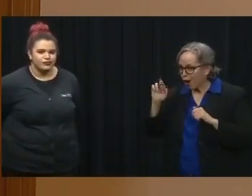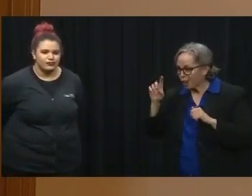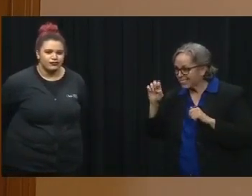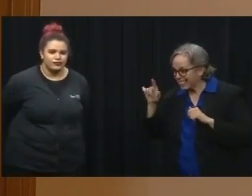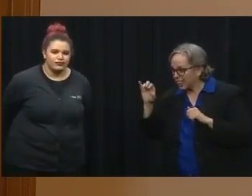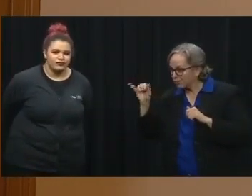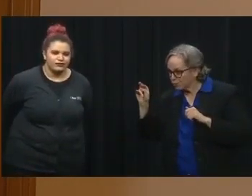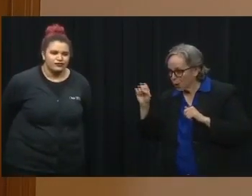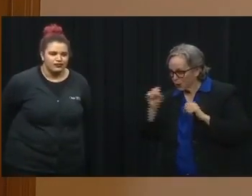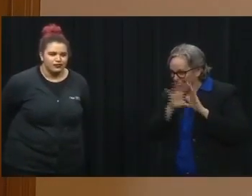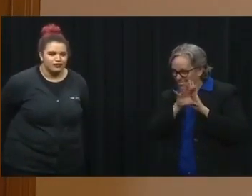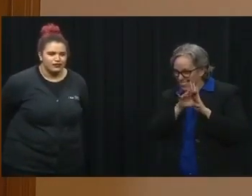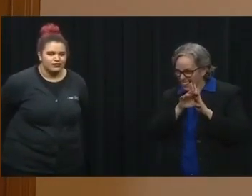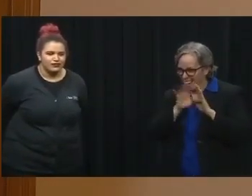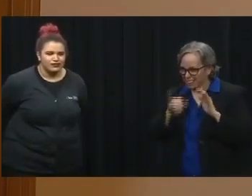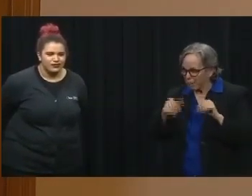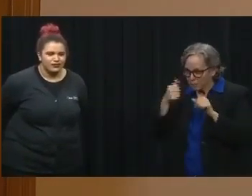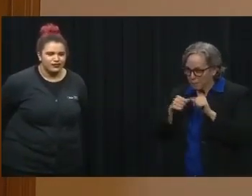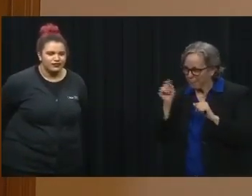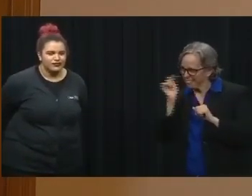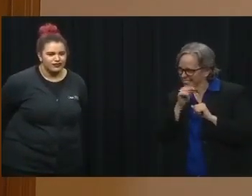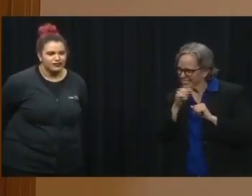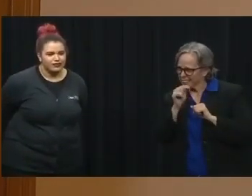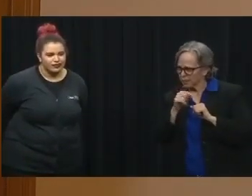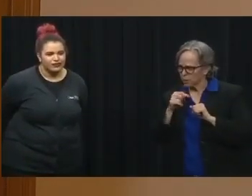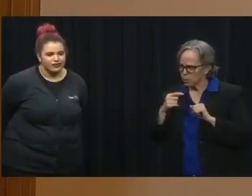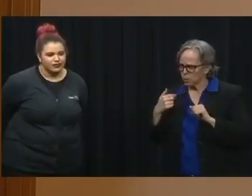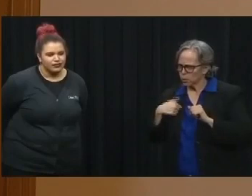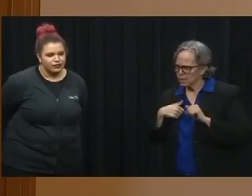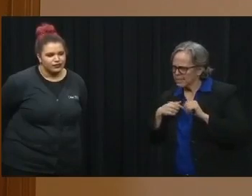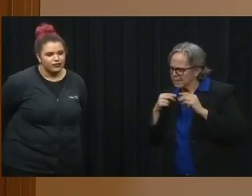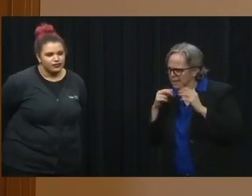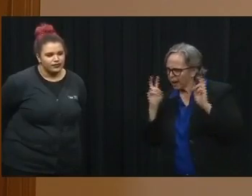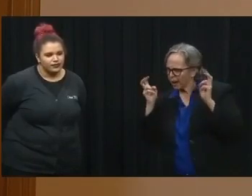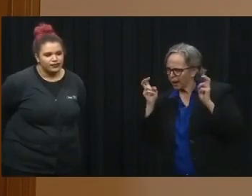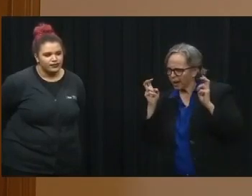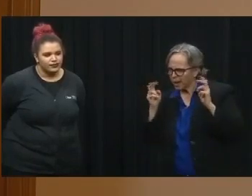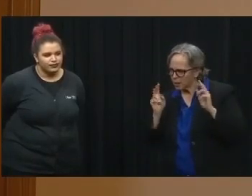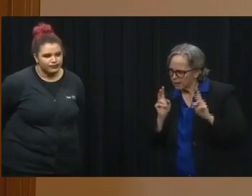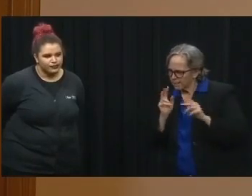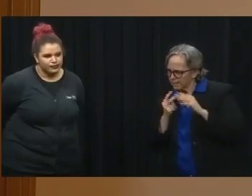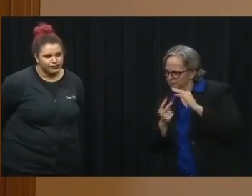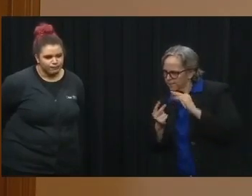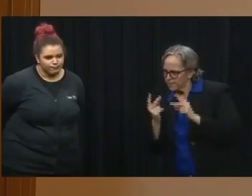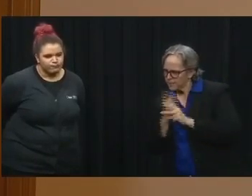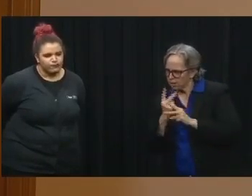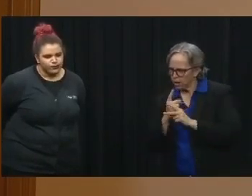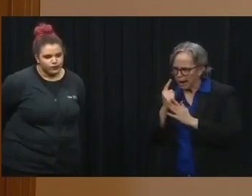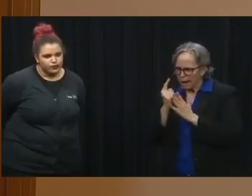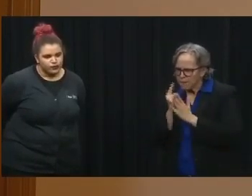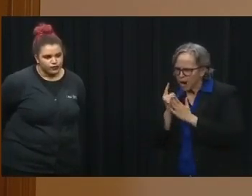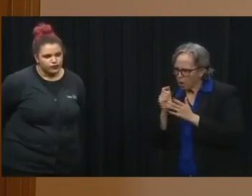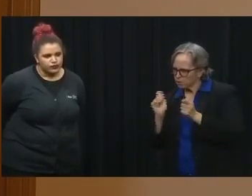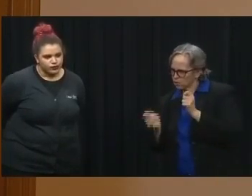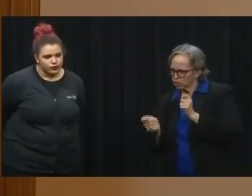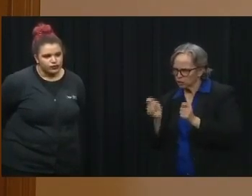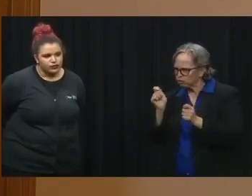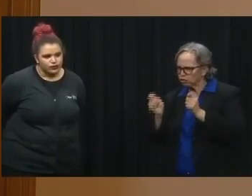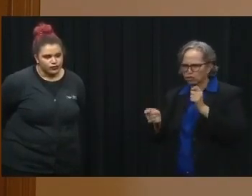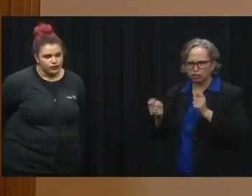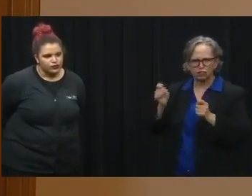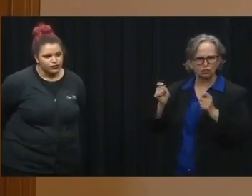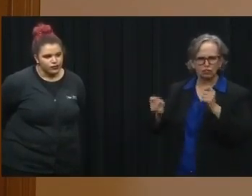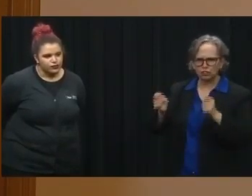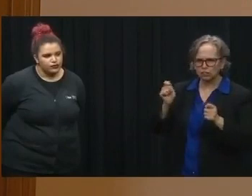playbook, but we're reading the situation each and every hour, and we have to make some last minute changes, and we'll just keep reading